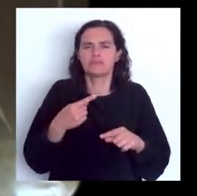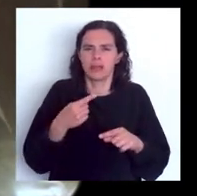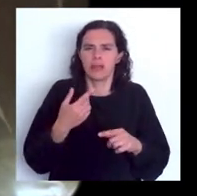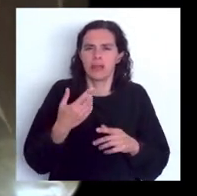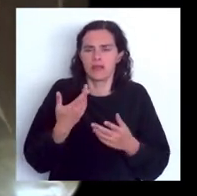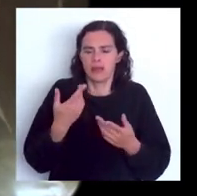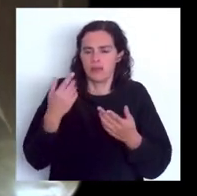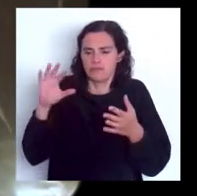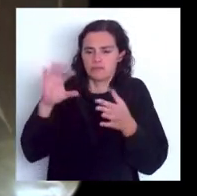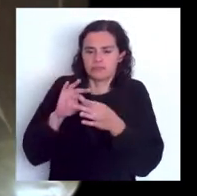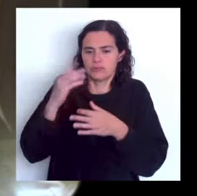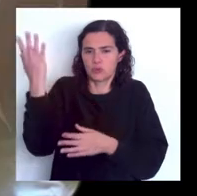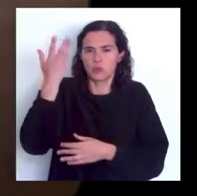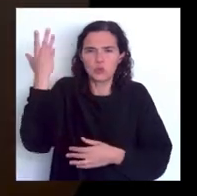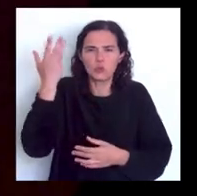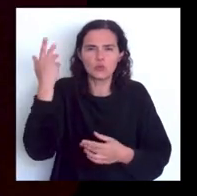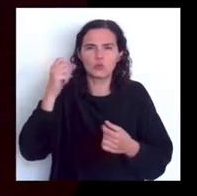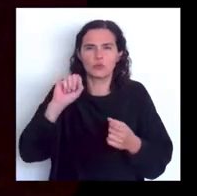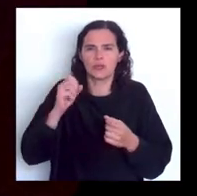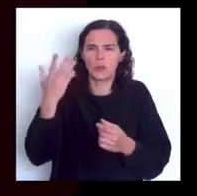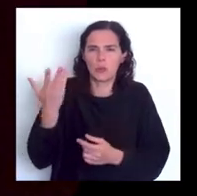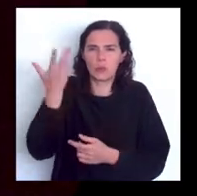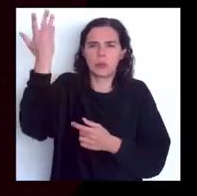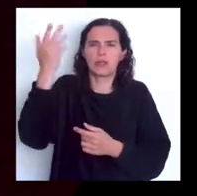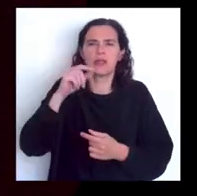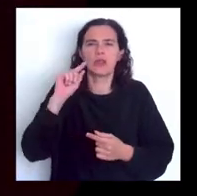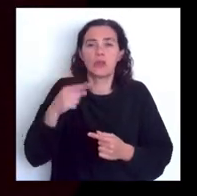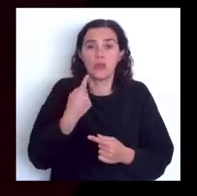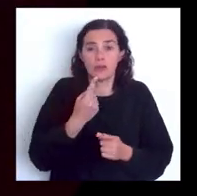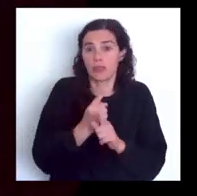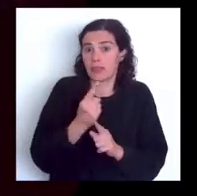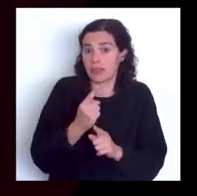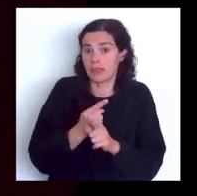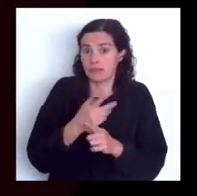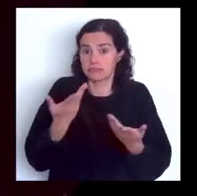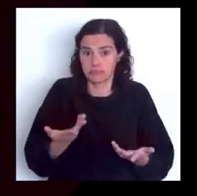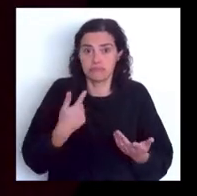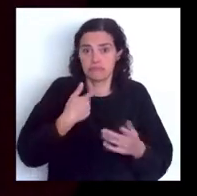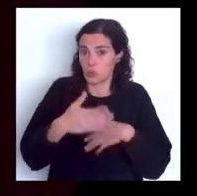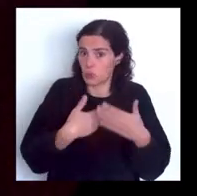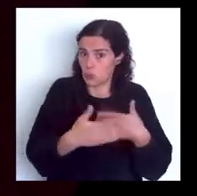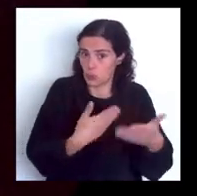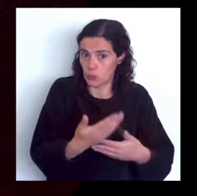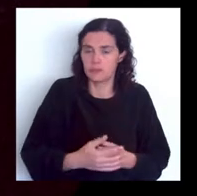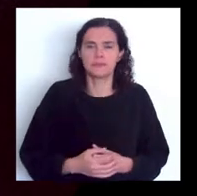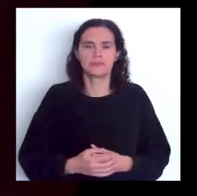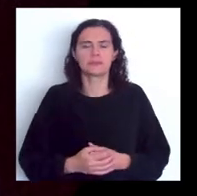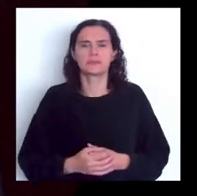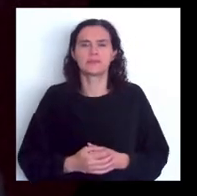backbone of cultural enlightenment that we are still living